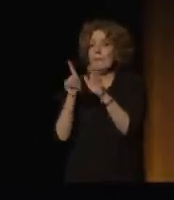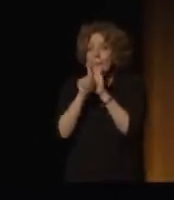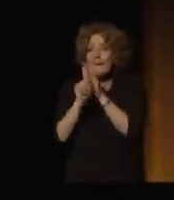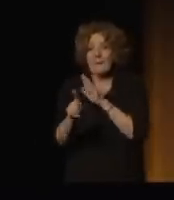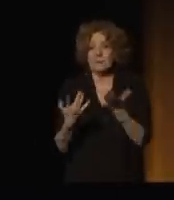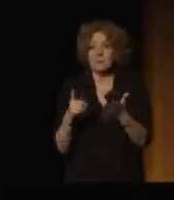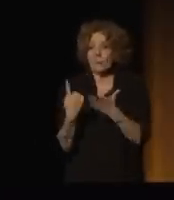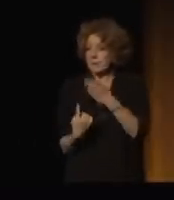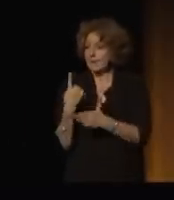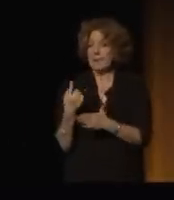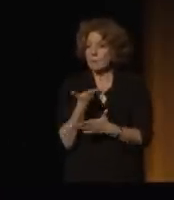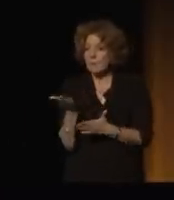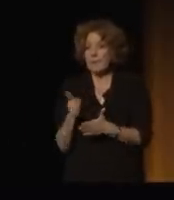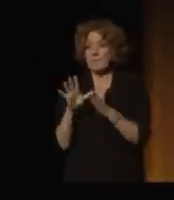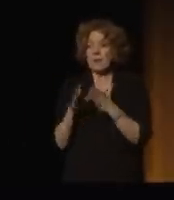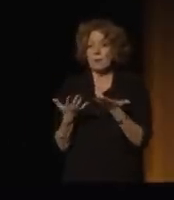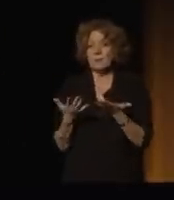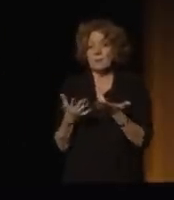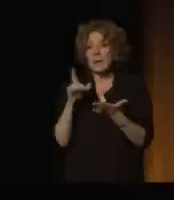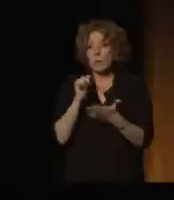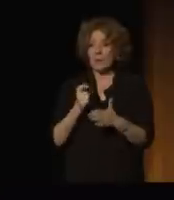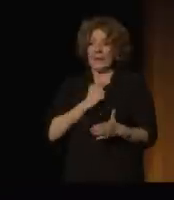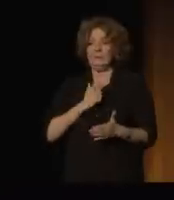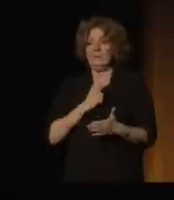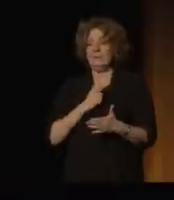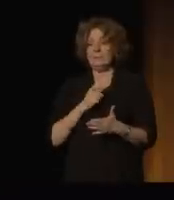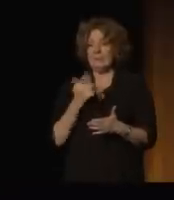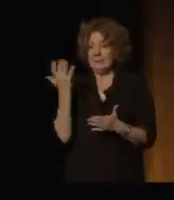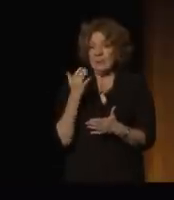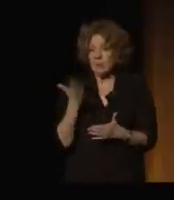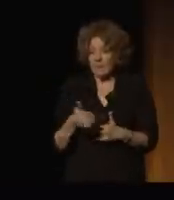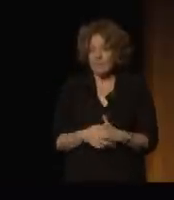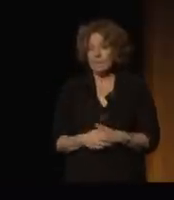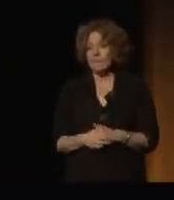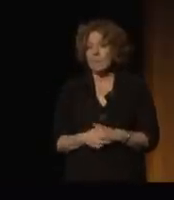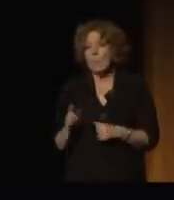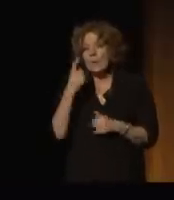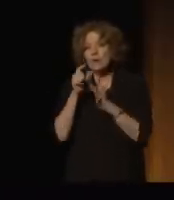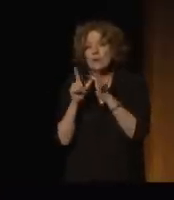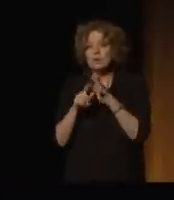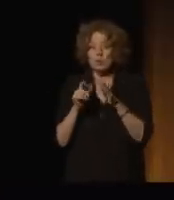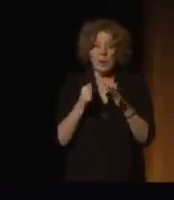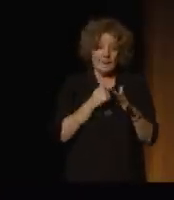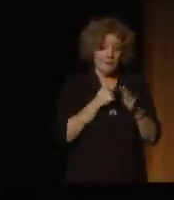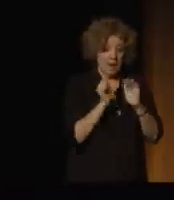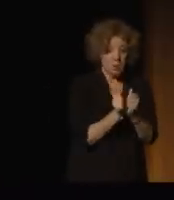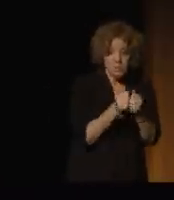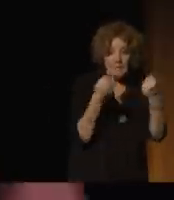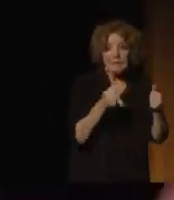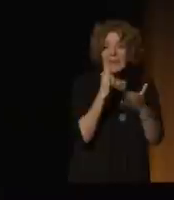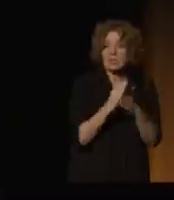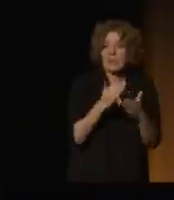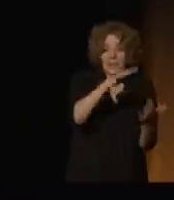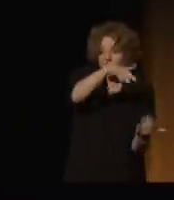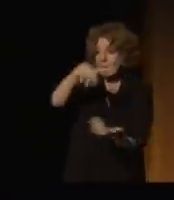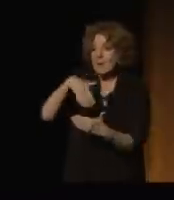happening because it really could, in fact, endanger them. And I think one of the things we're trying to do at the Times is really start telling those stories.